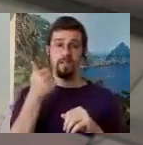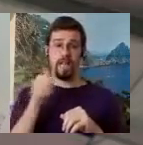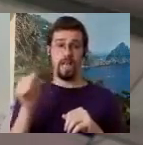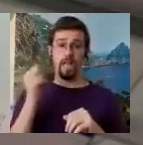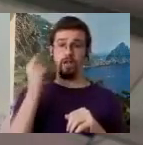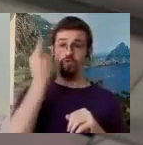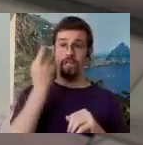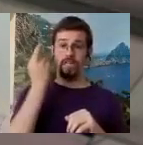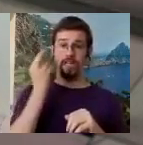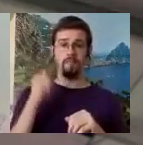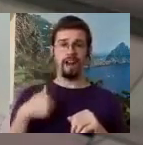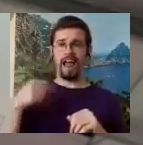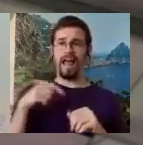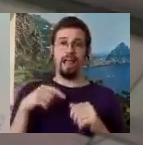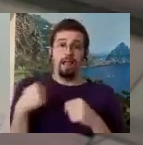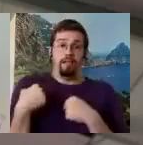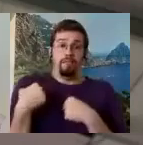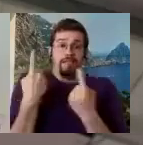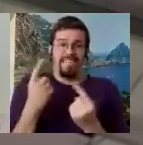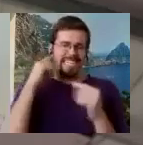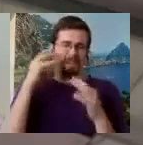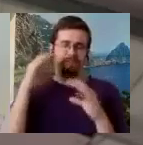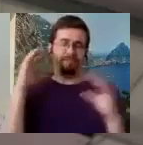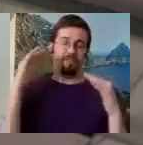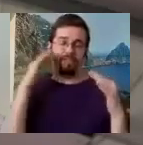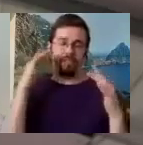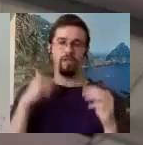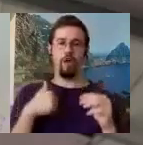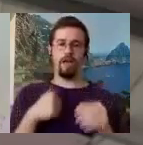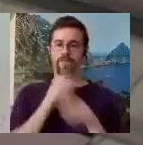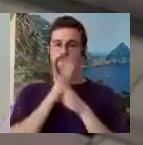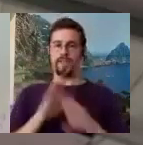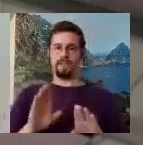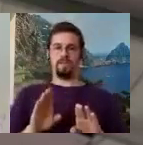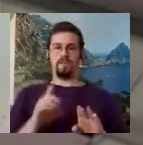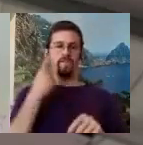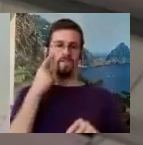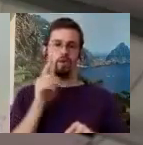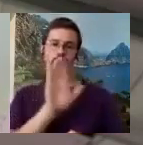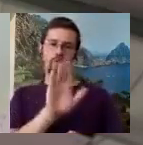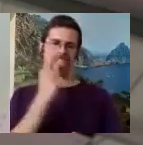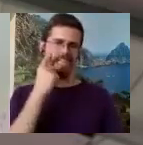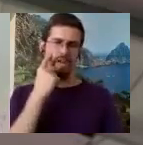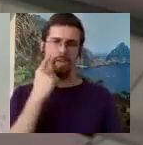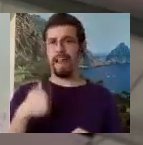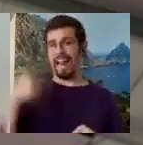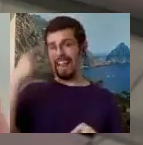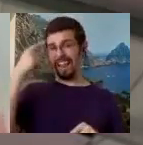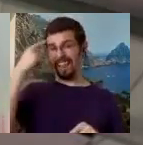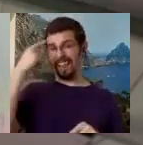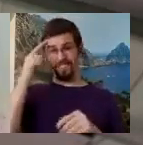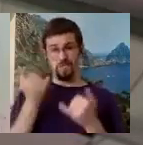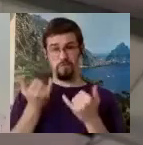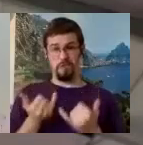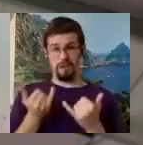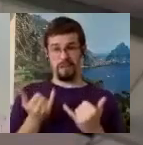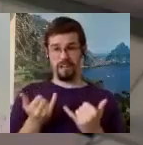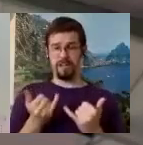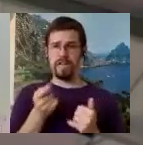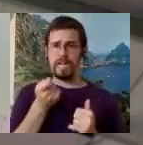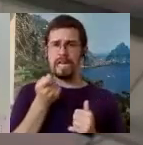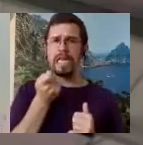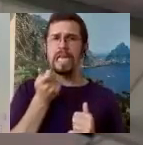I want to thank you, Elena. That's beautiful. Thank you. And we've had some sound problems. So if for any